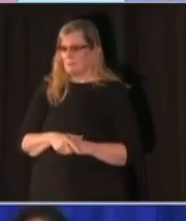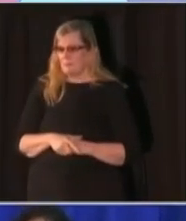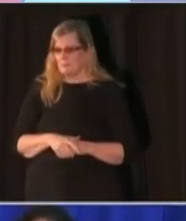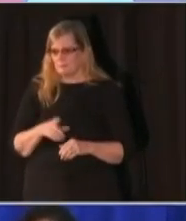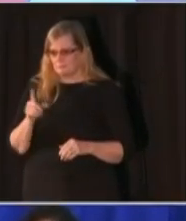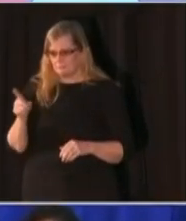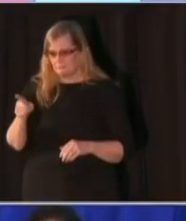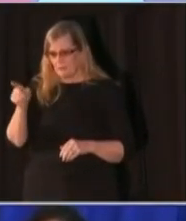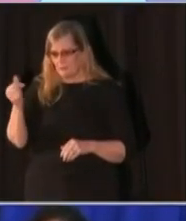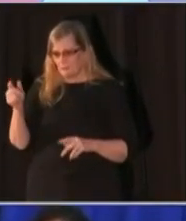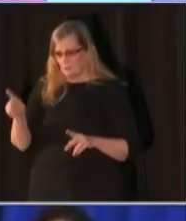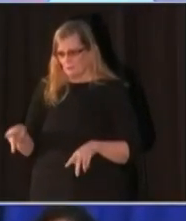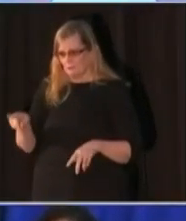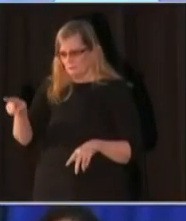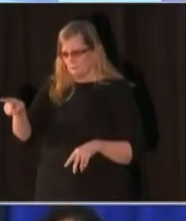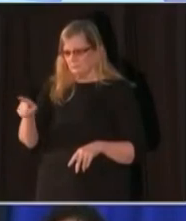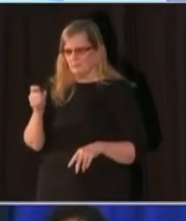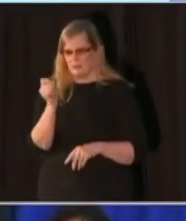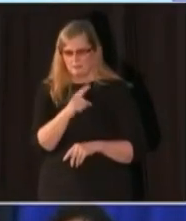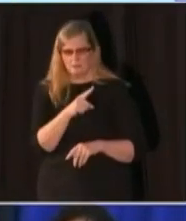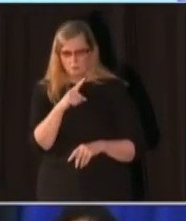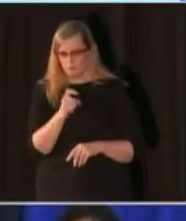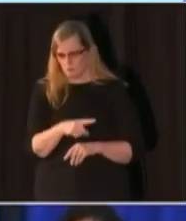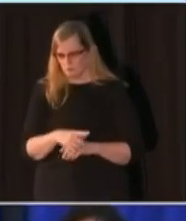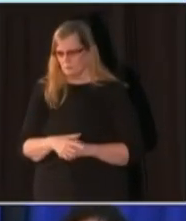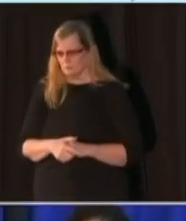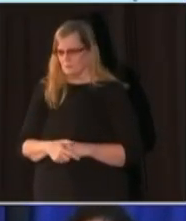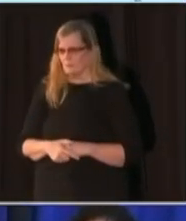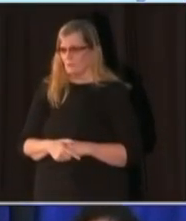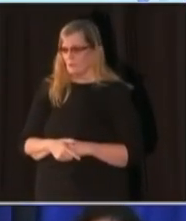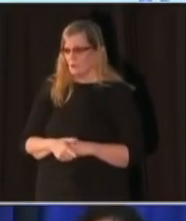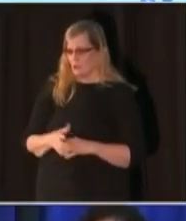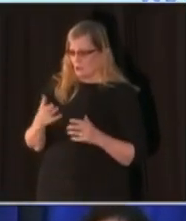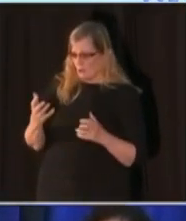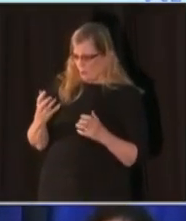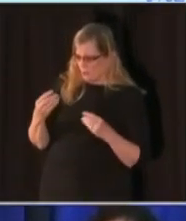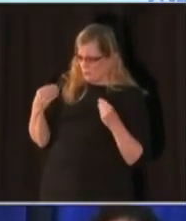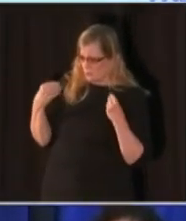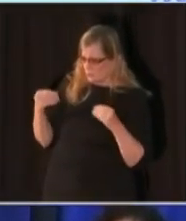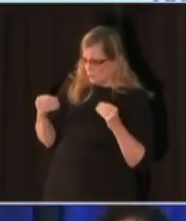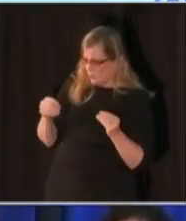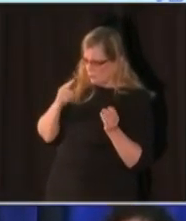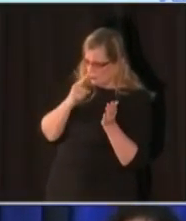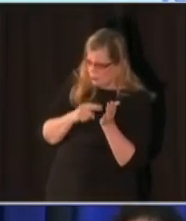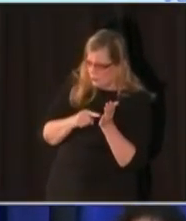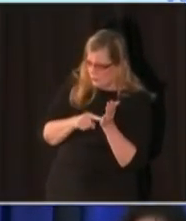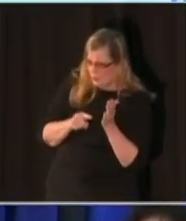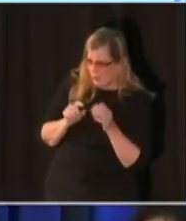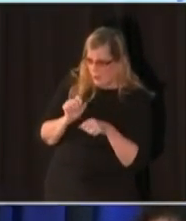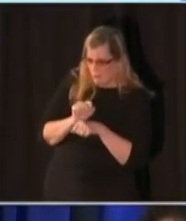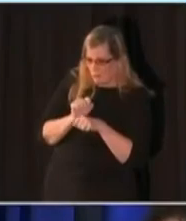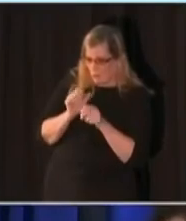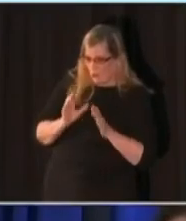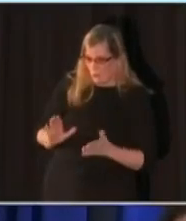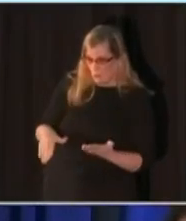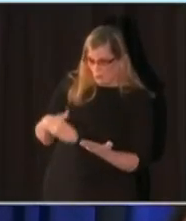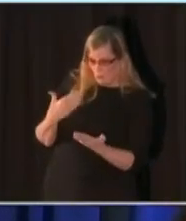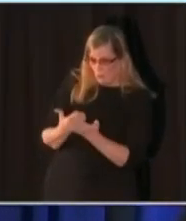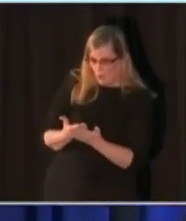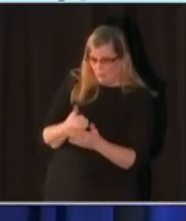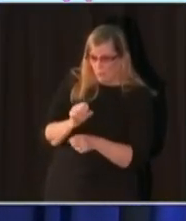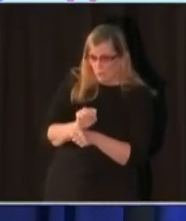Okay. My question, Mary, is you're asking these store owners also to check their own employees as they're coming to work, similar to what the fire department's